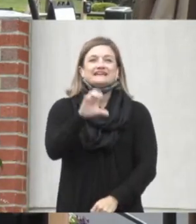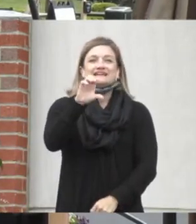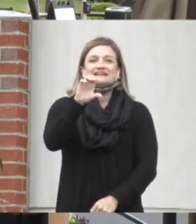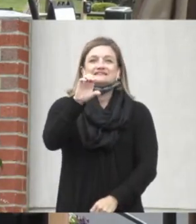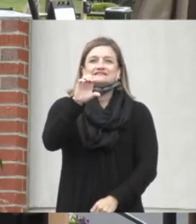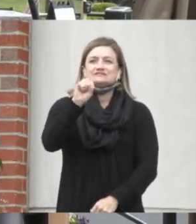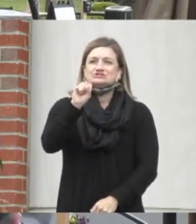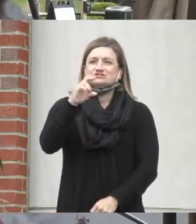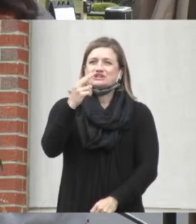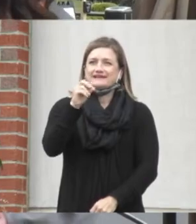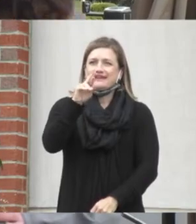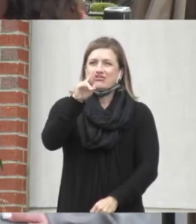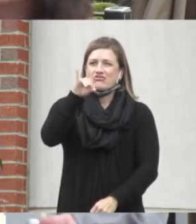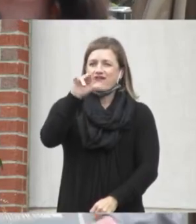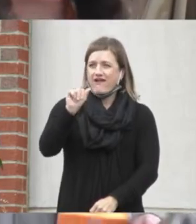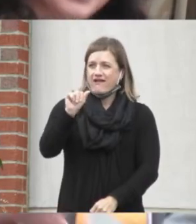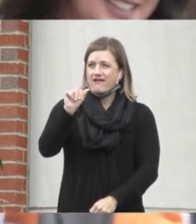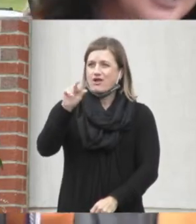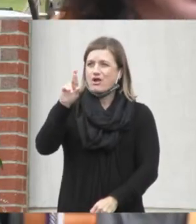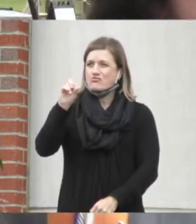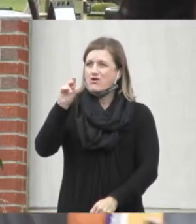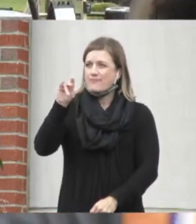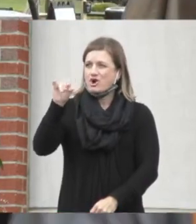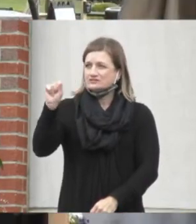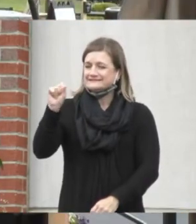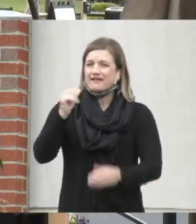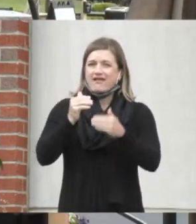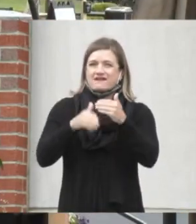Shakira Roberts, Next Gen.